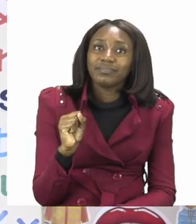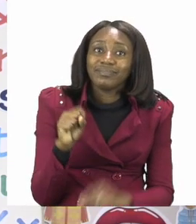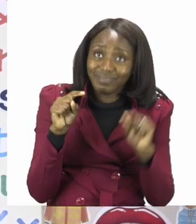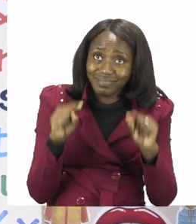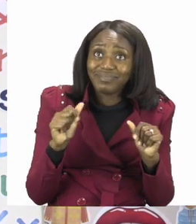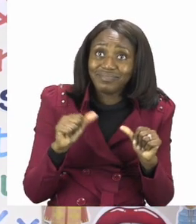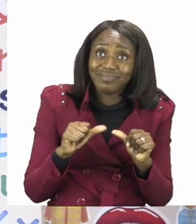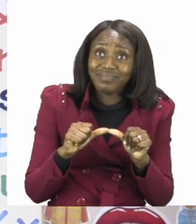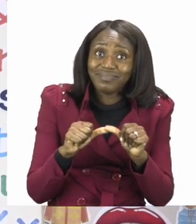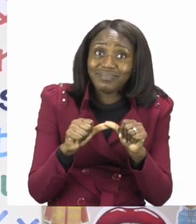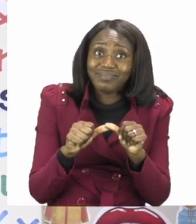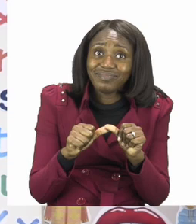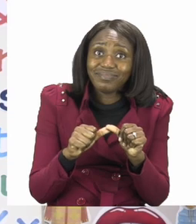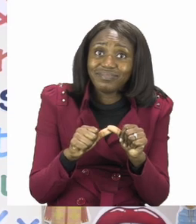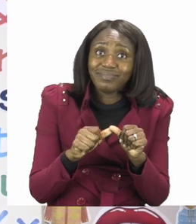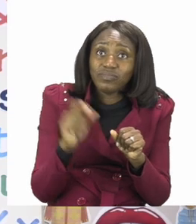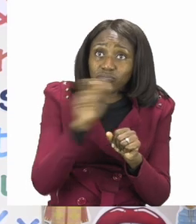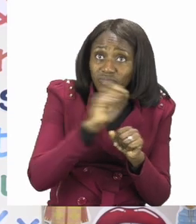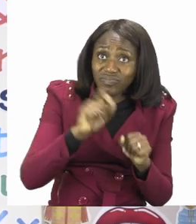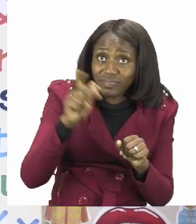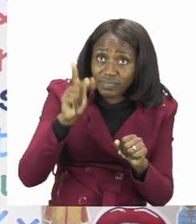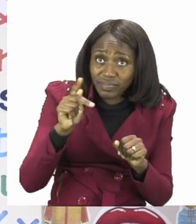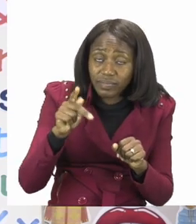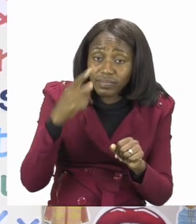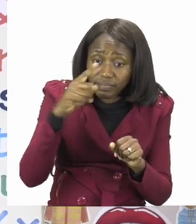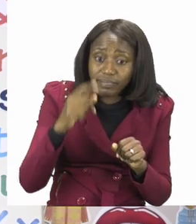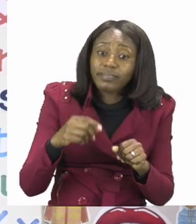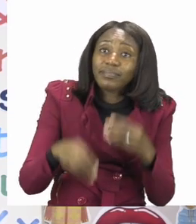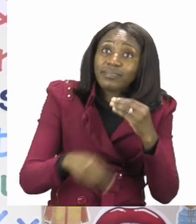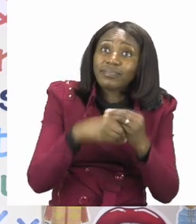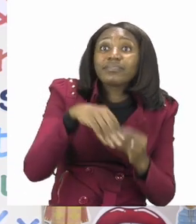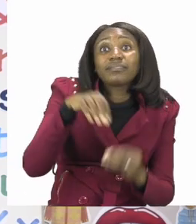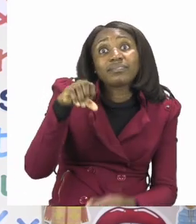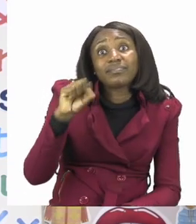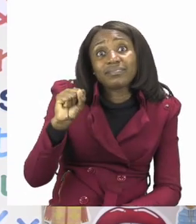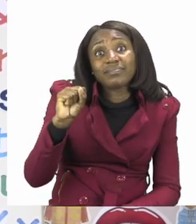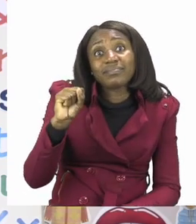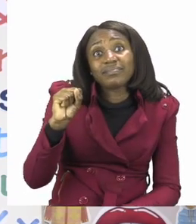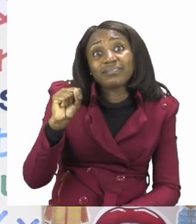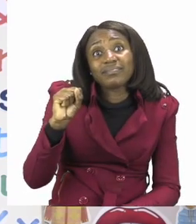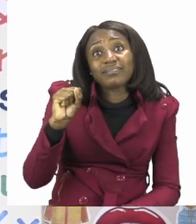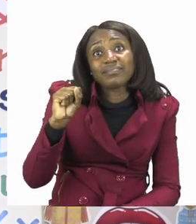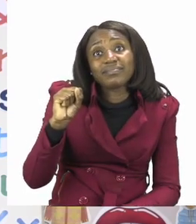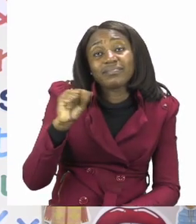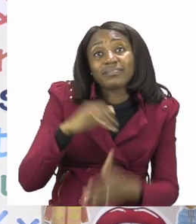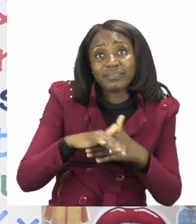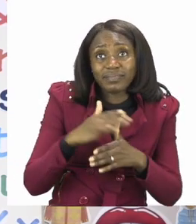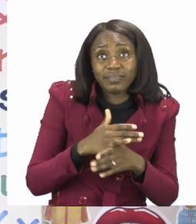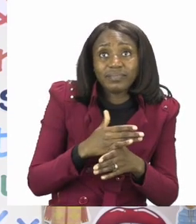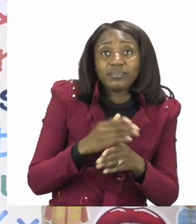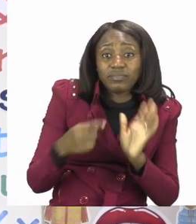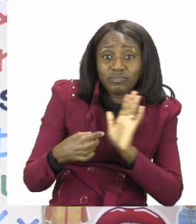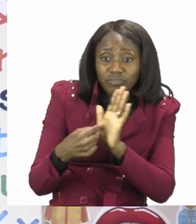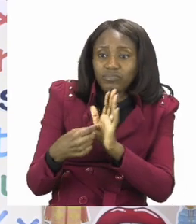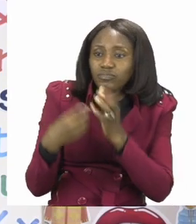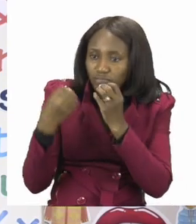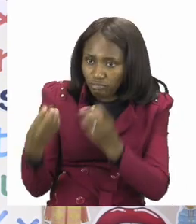is going to be rewriting the word or the noun, including the S at the